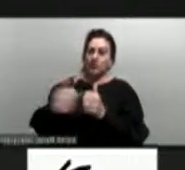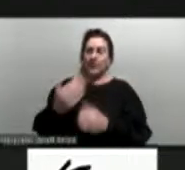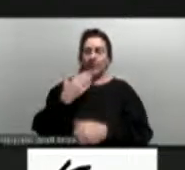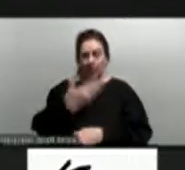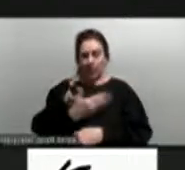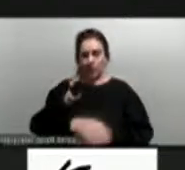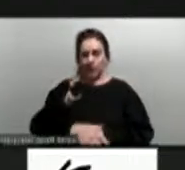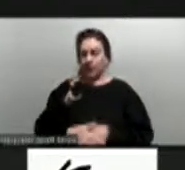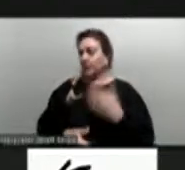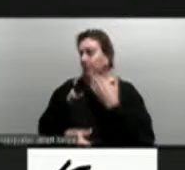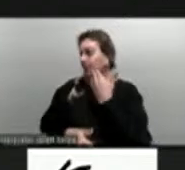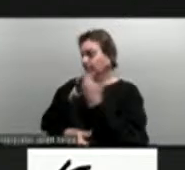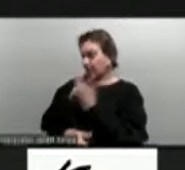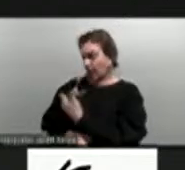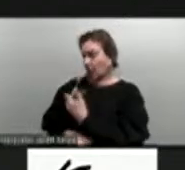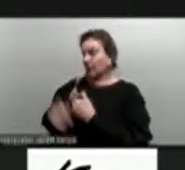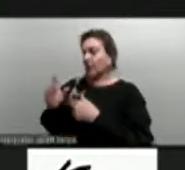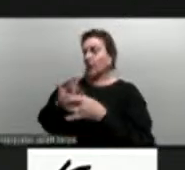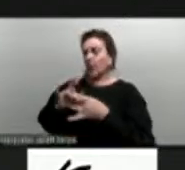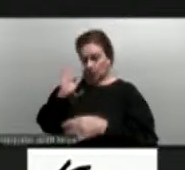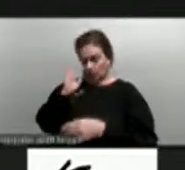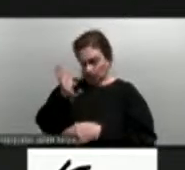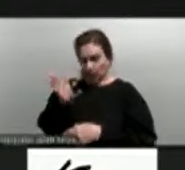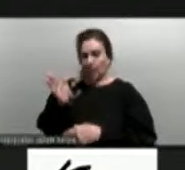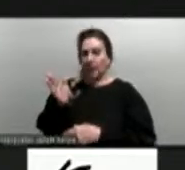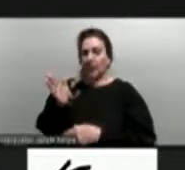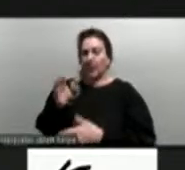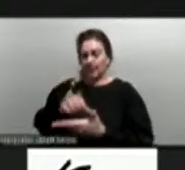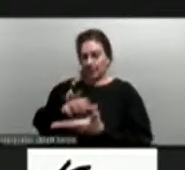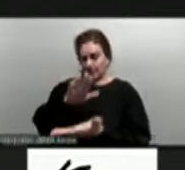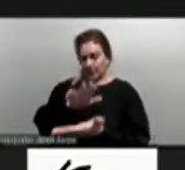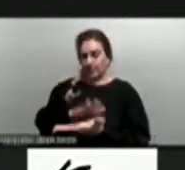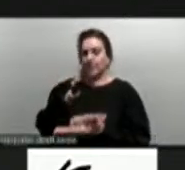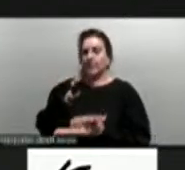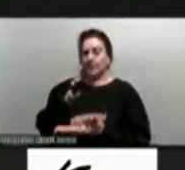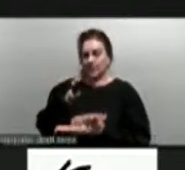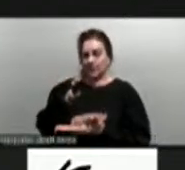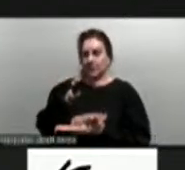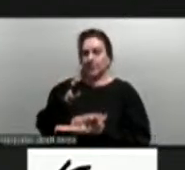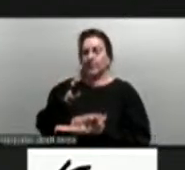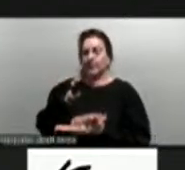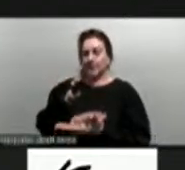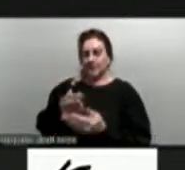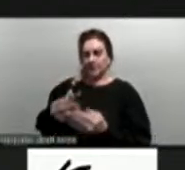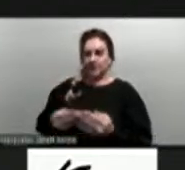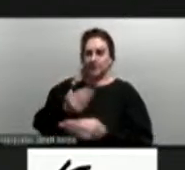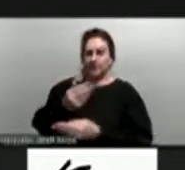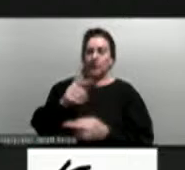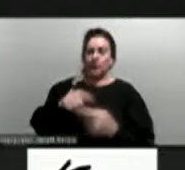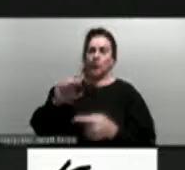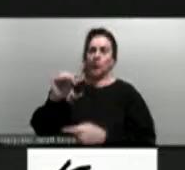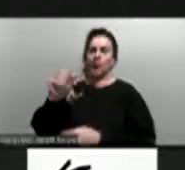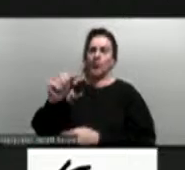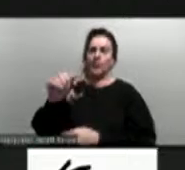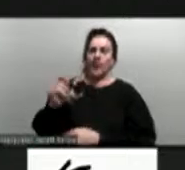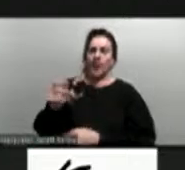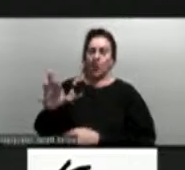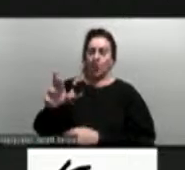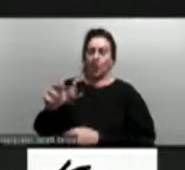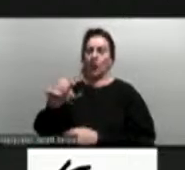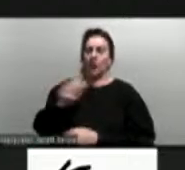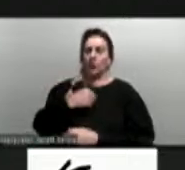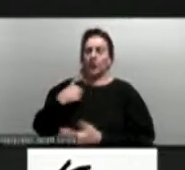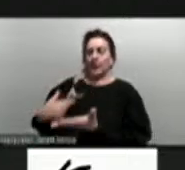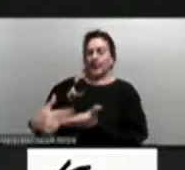Thank you, Alyssa, for those comments. We will note them and pass them along to the mayor as we deliberate for next year's